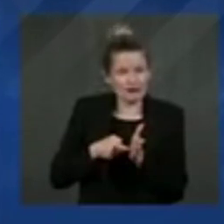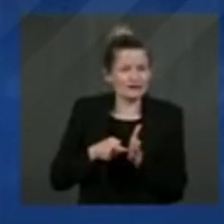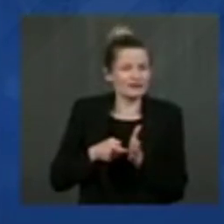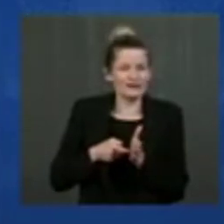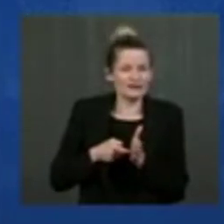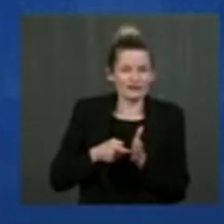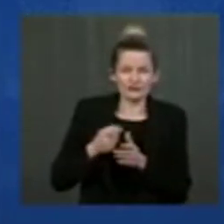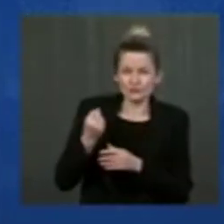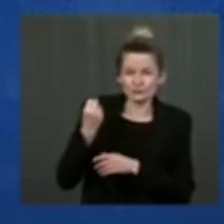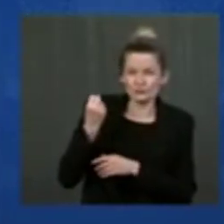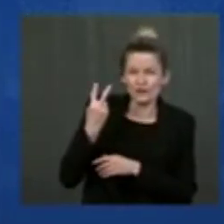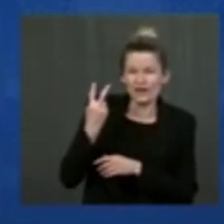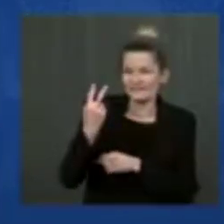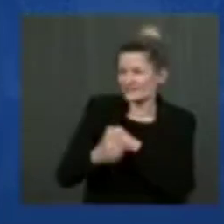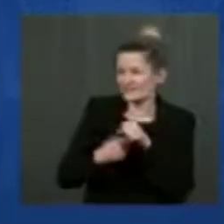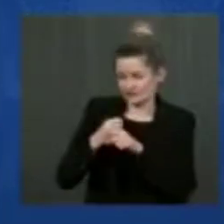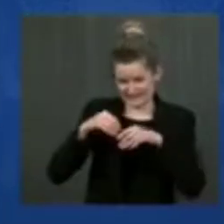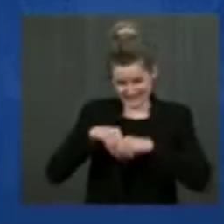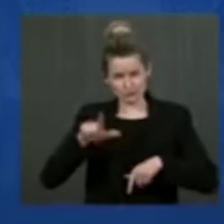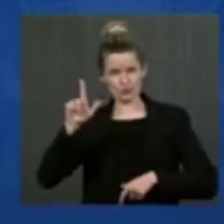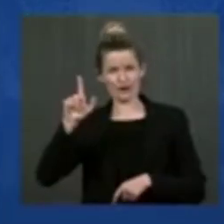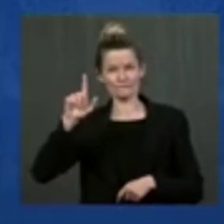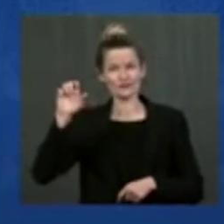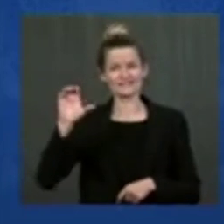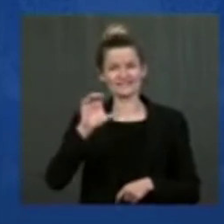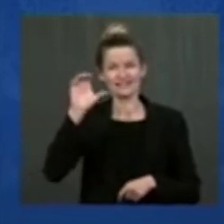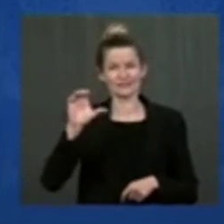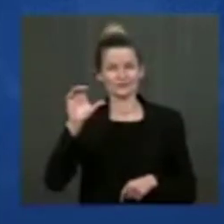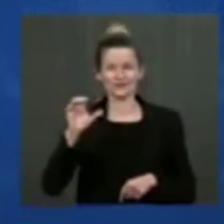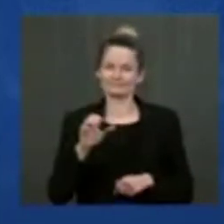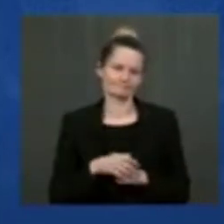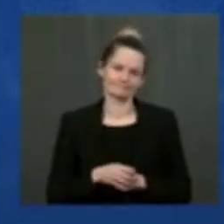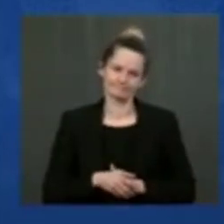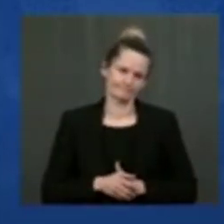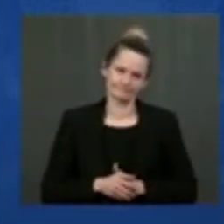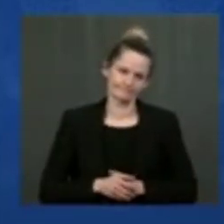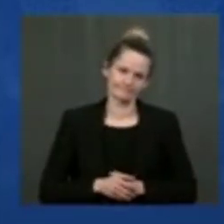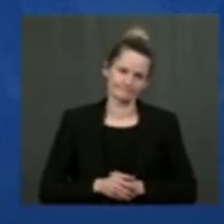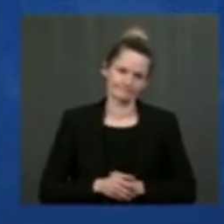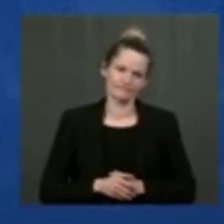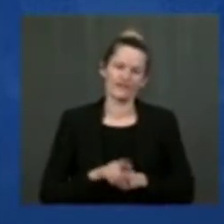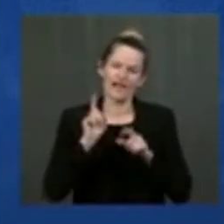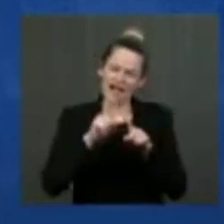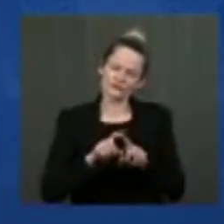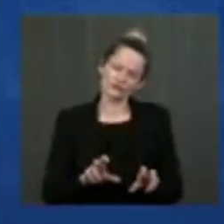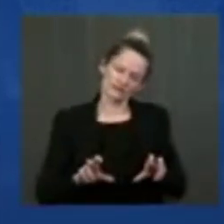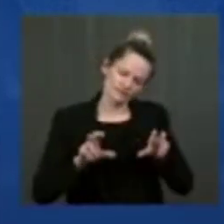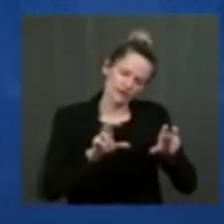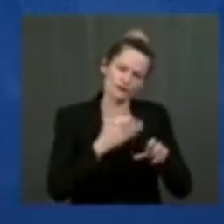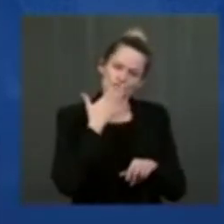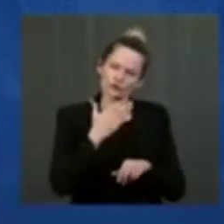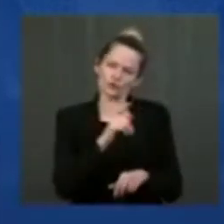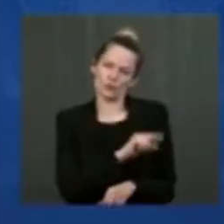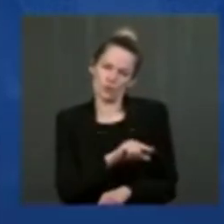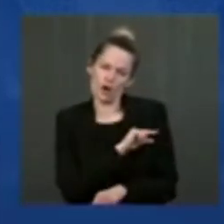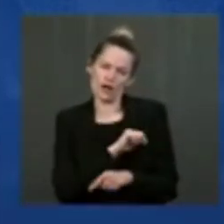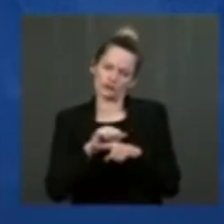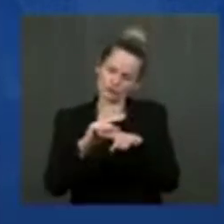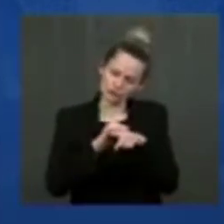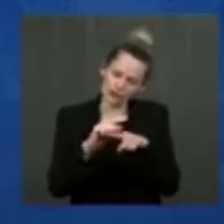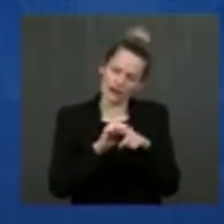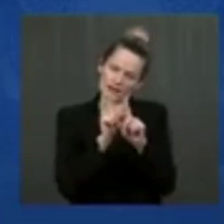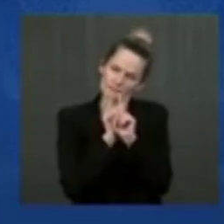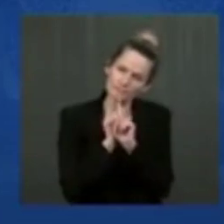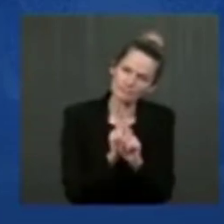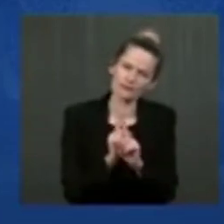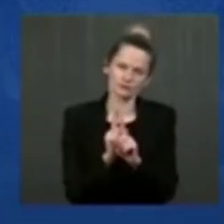have to invest in high-quality job training and apprenticeships in fast-growing sectors. Compete to give middle-class families a well-deserved tax